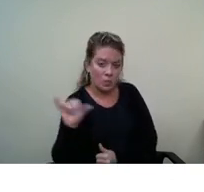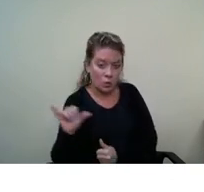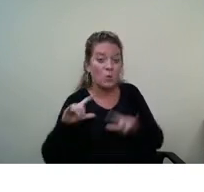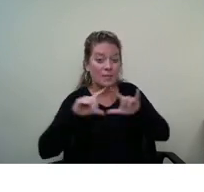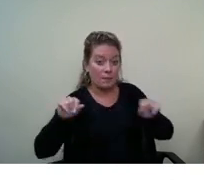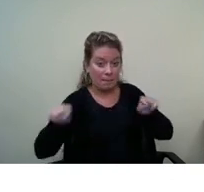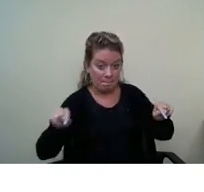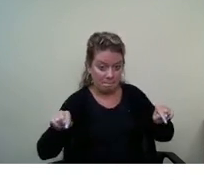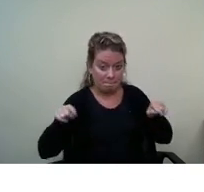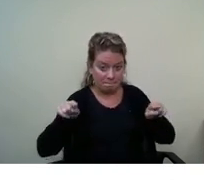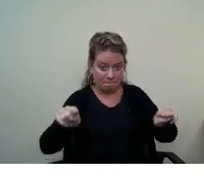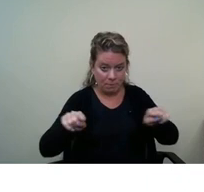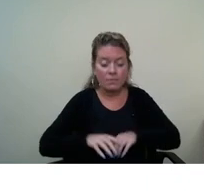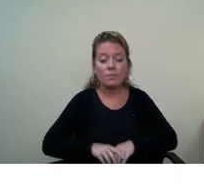time.